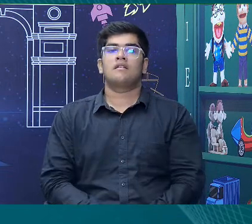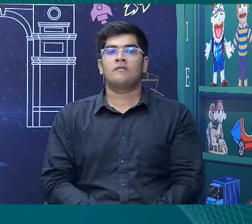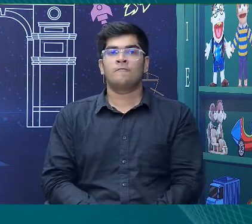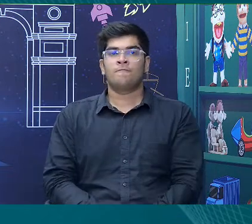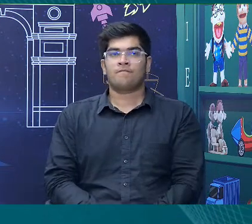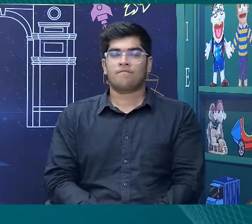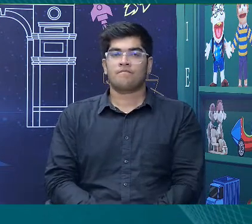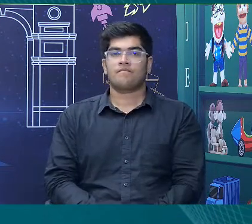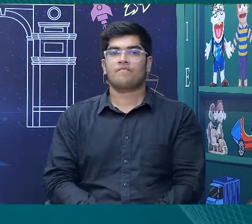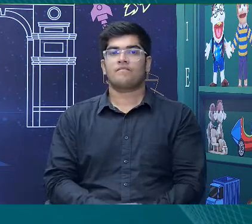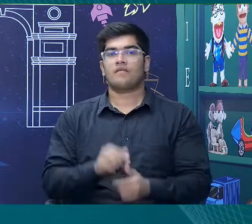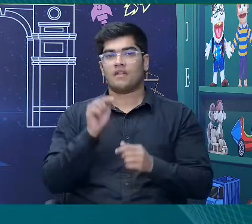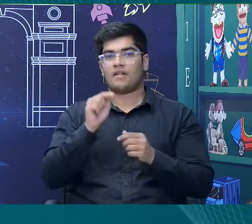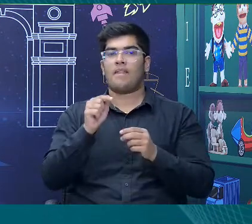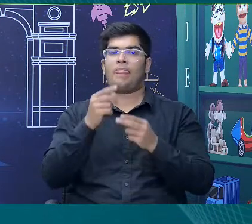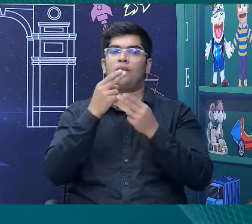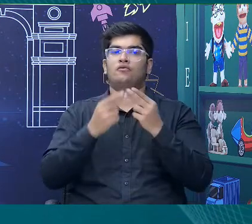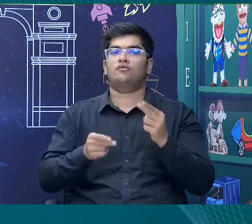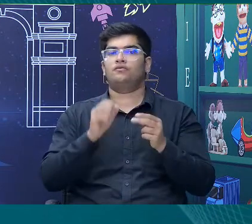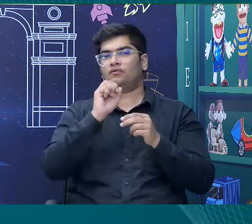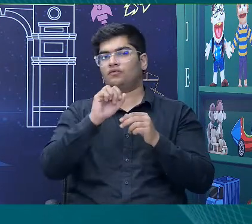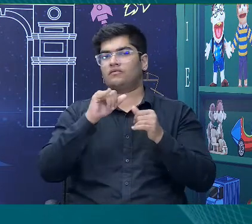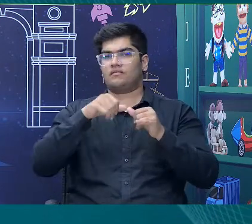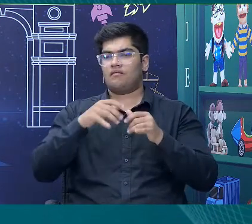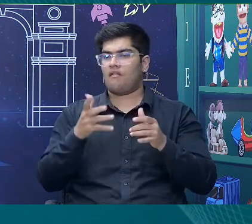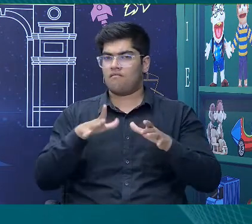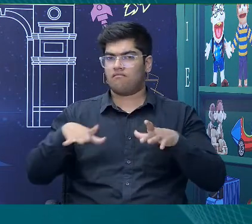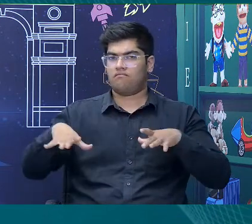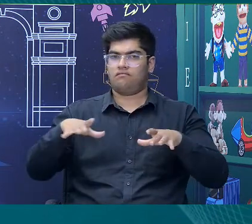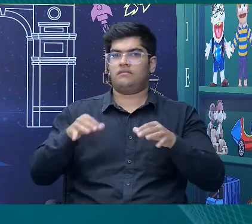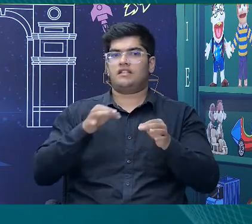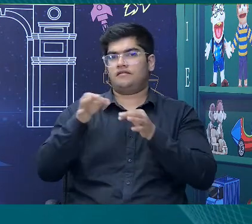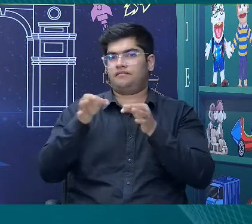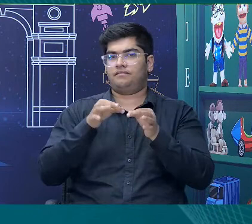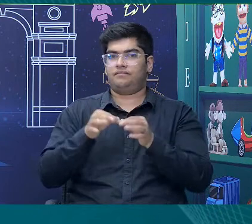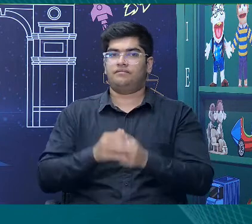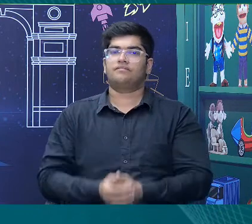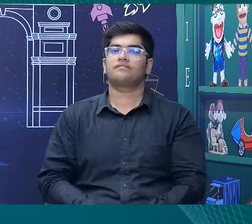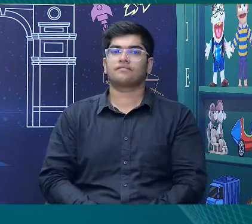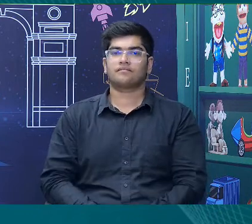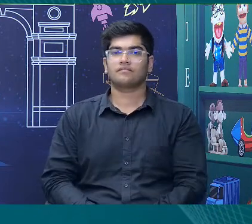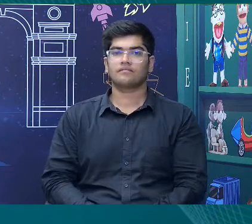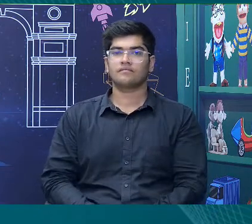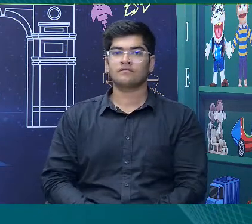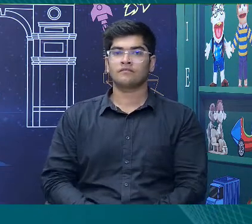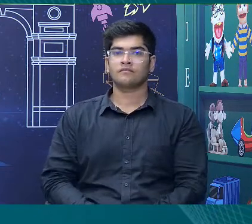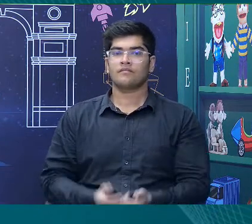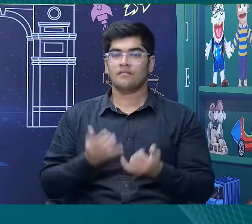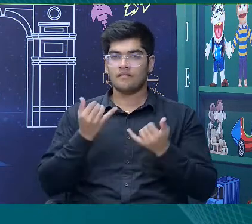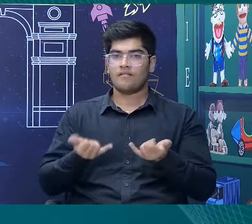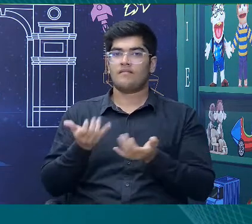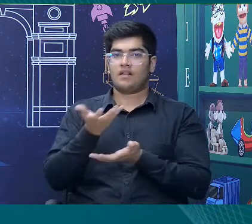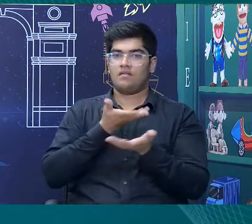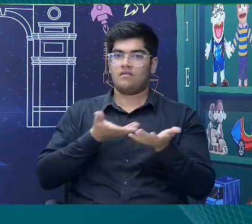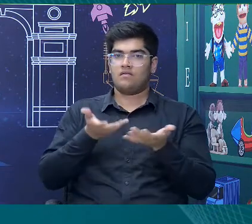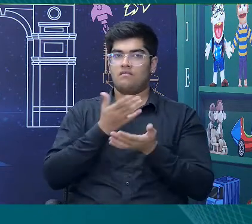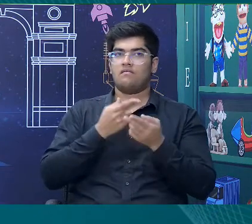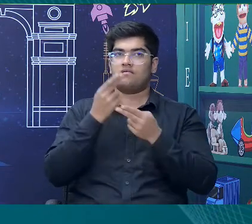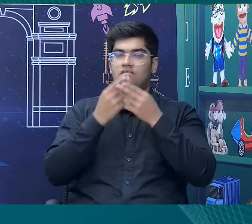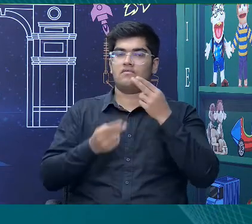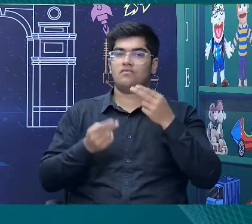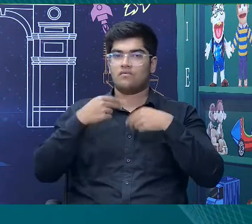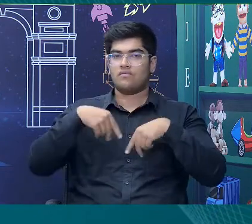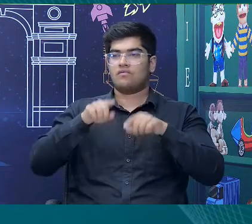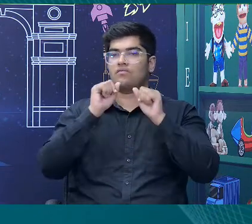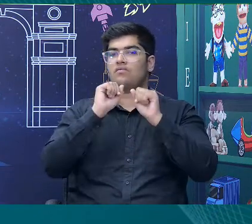So this is the setting, the theme, and the characters. So now we will discuss the storyline.